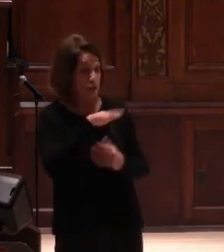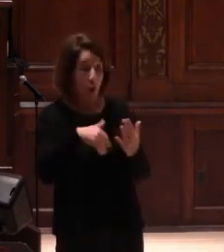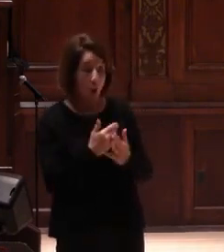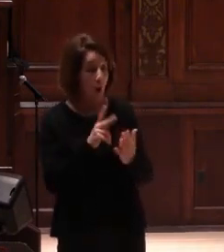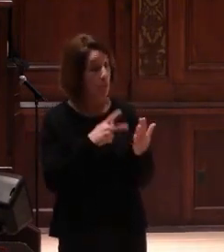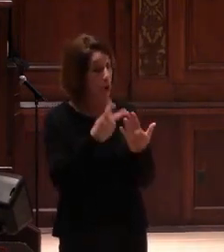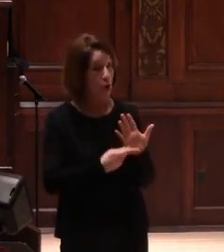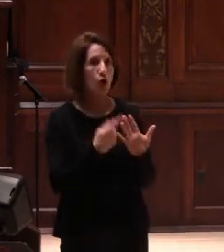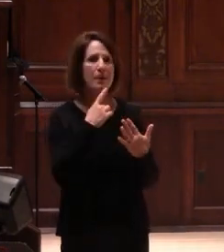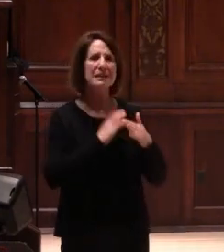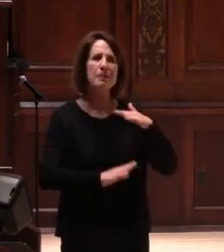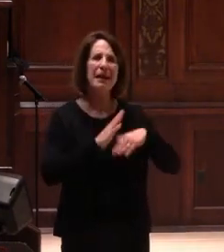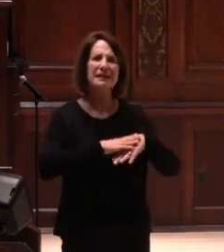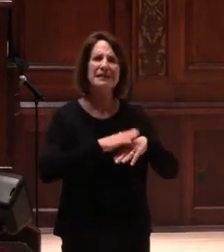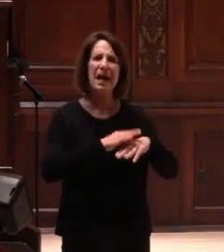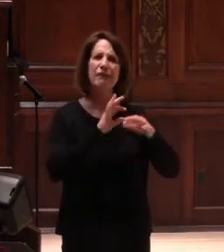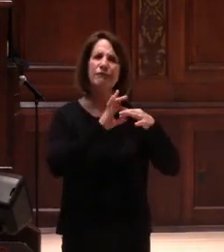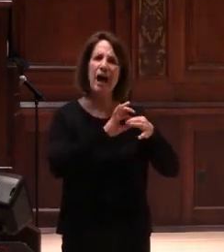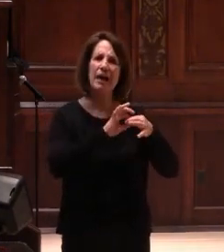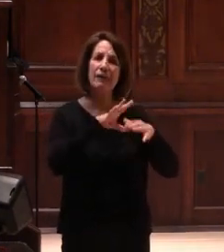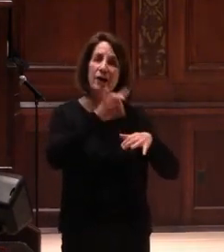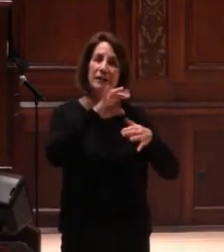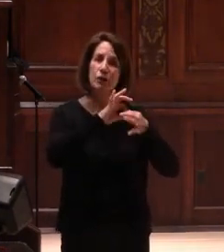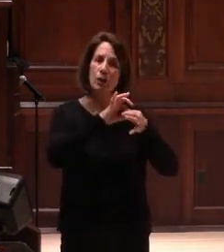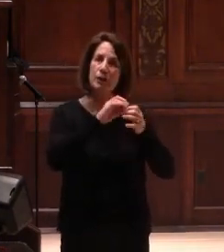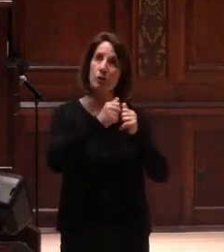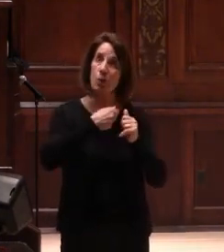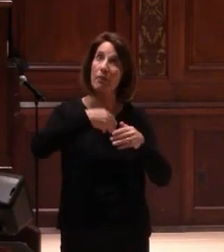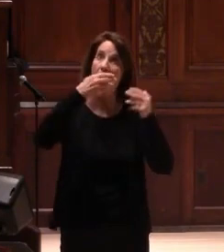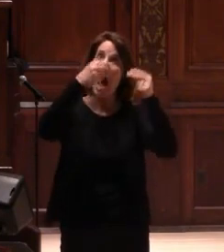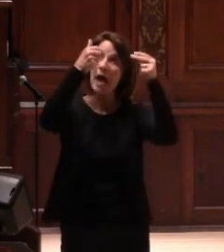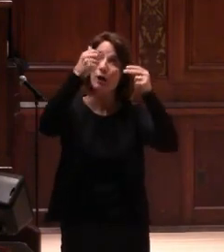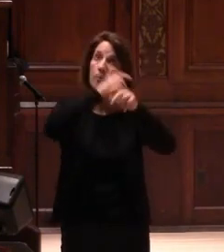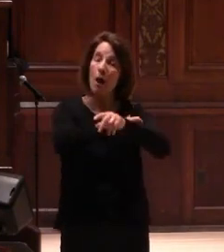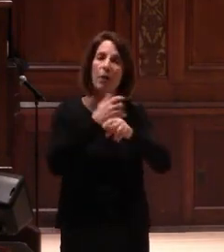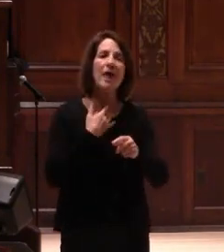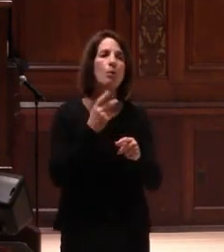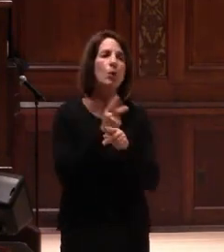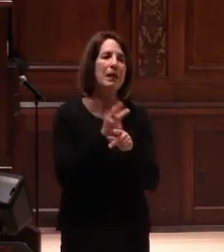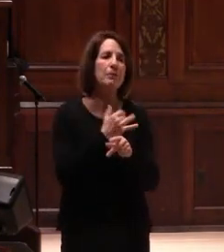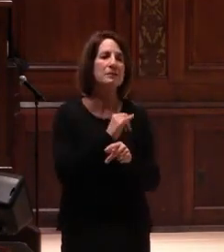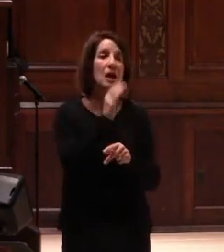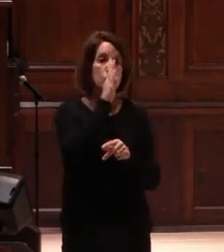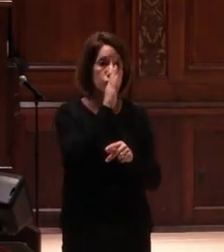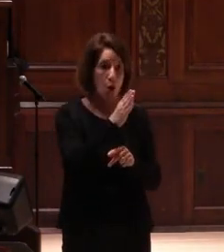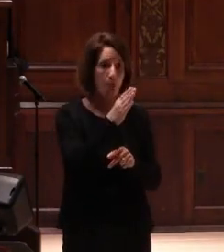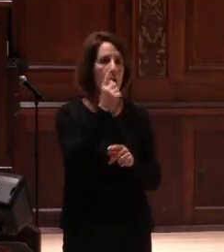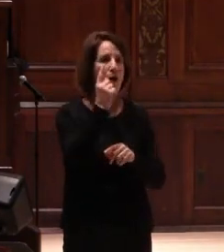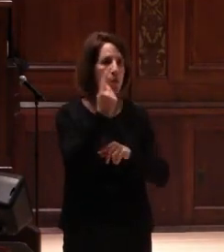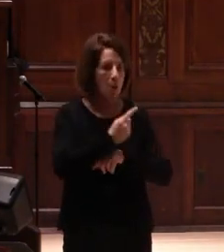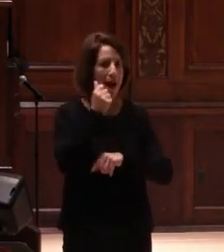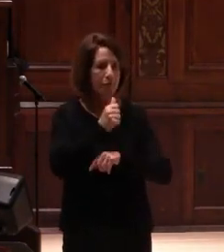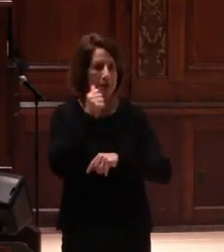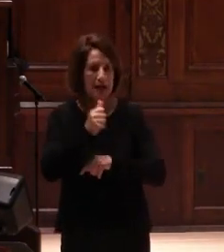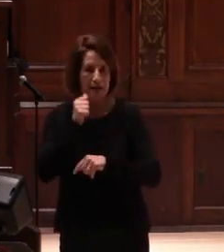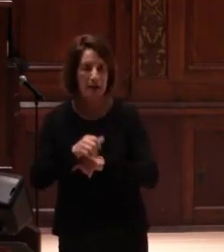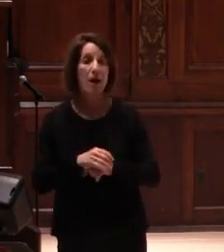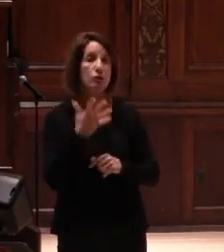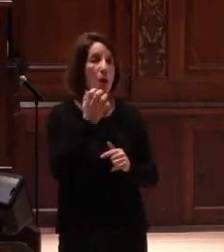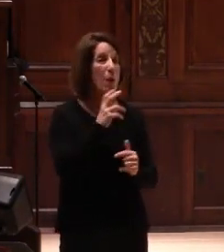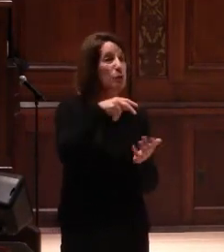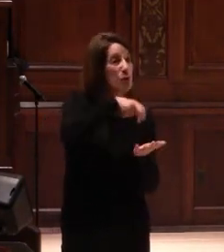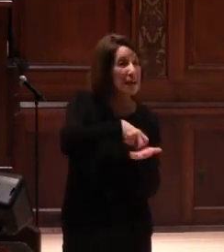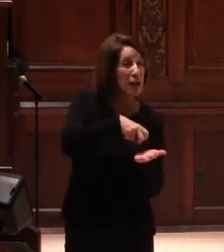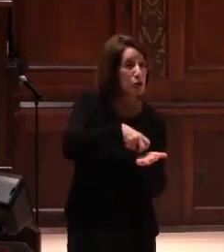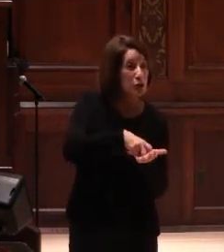a relationship with a higher power that's going to keep us sober one day at a time. So every morning I want you to get on your knees and ask God to keep you